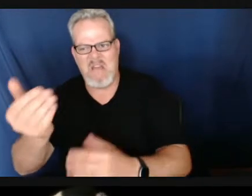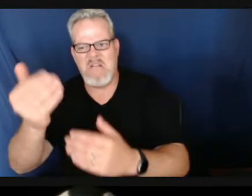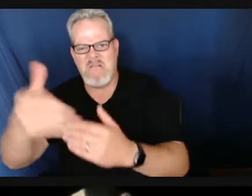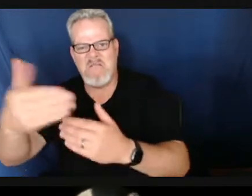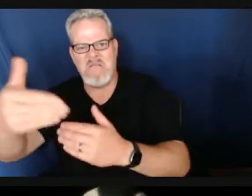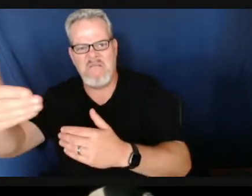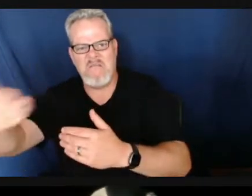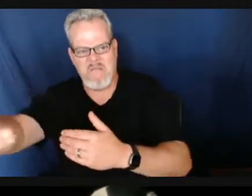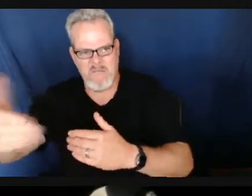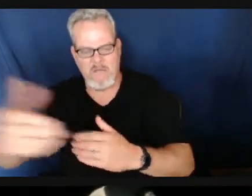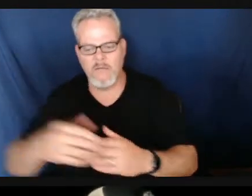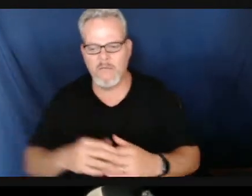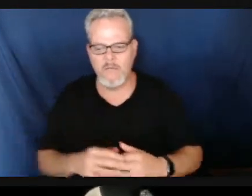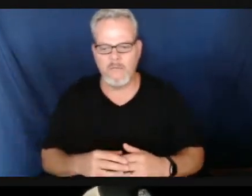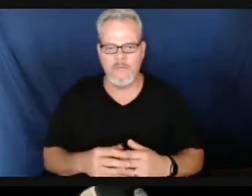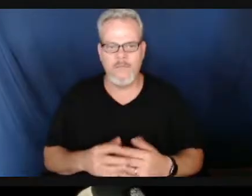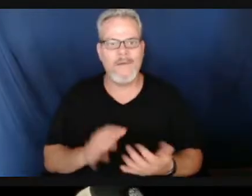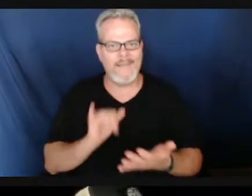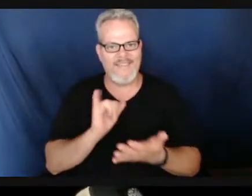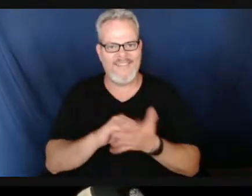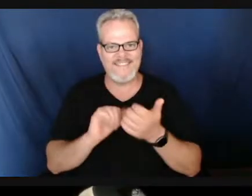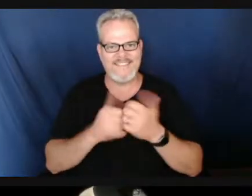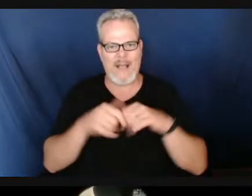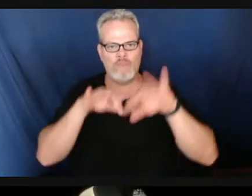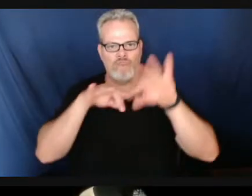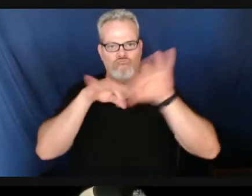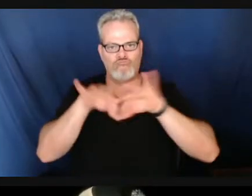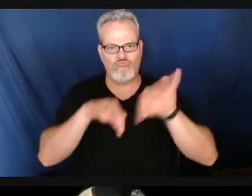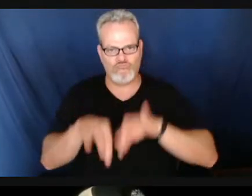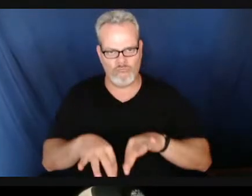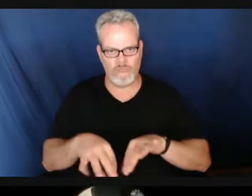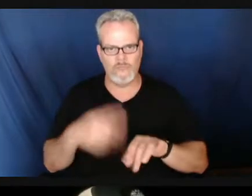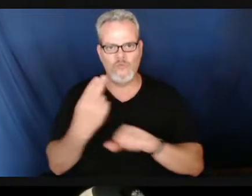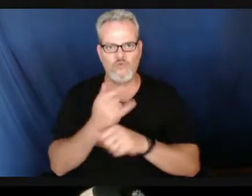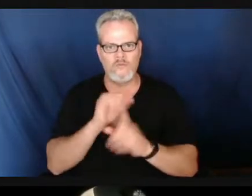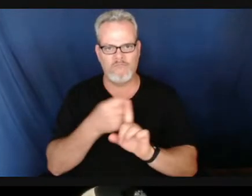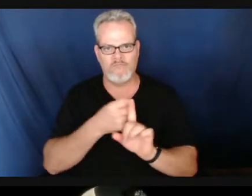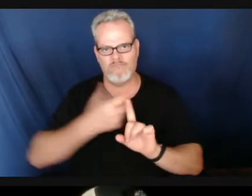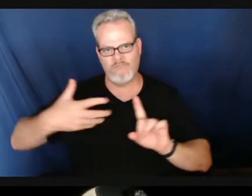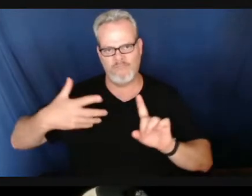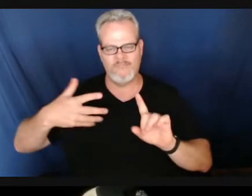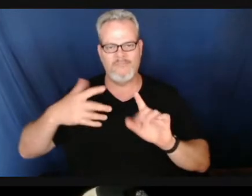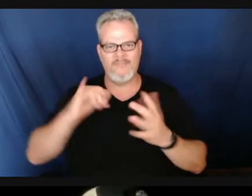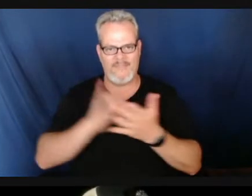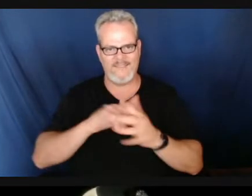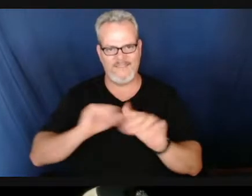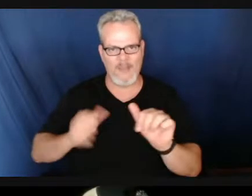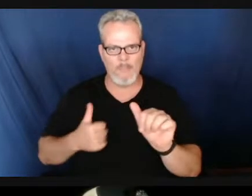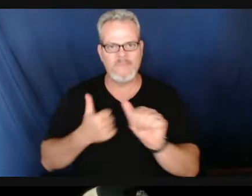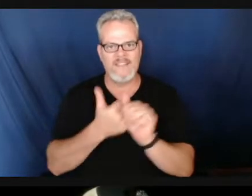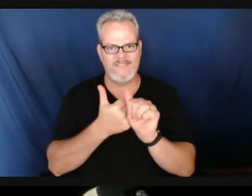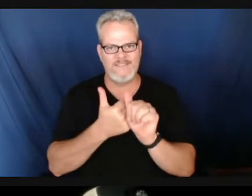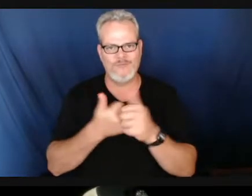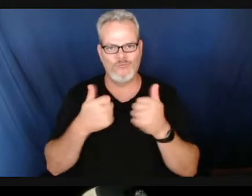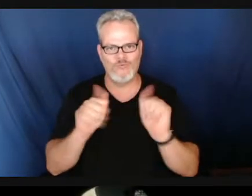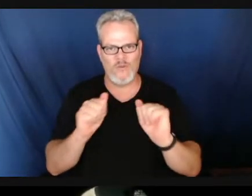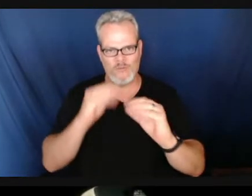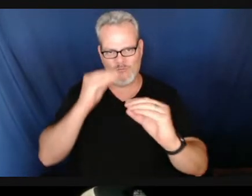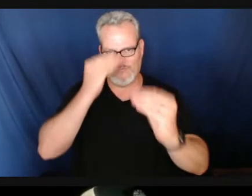the language being used in the update here, which is what how they're trying to communicate this nuance to us.